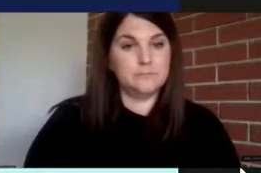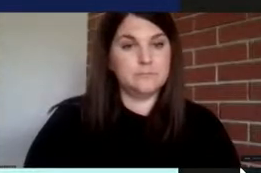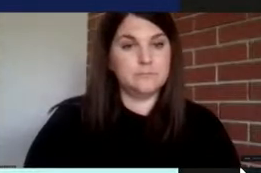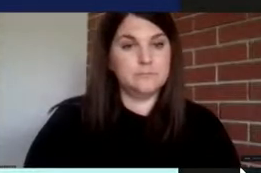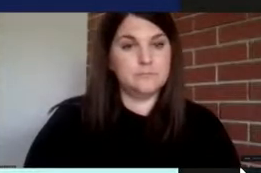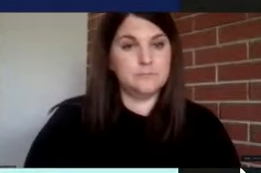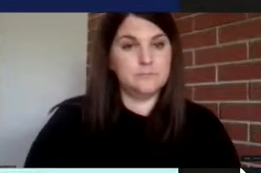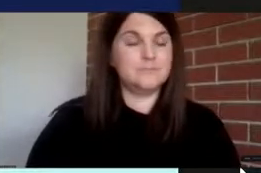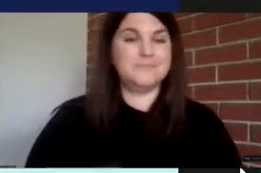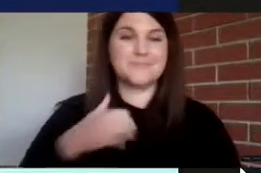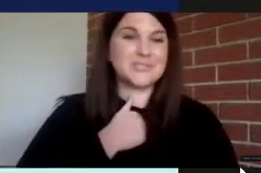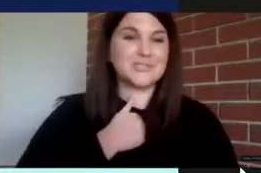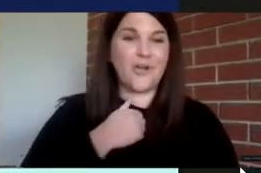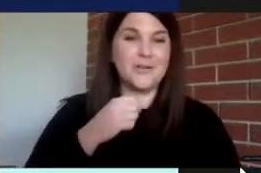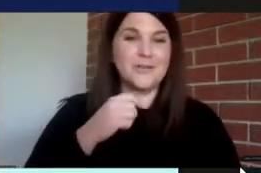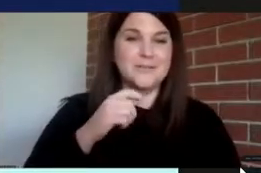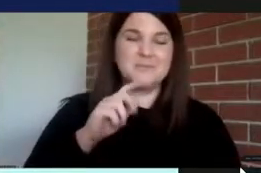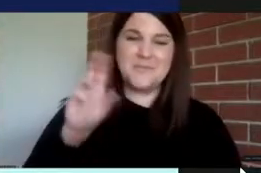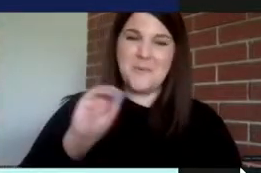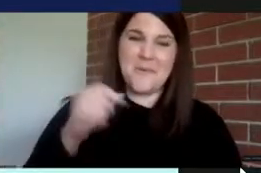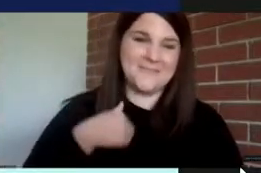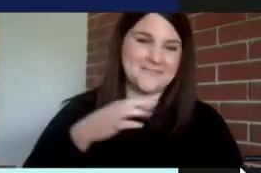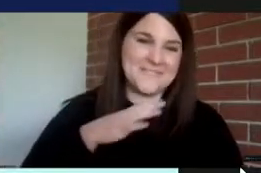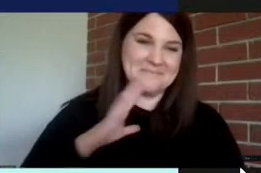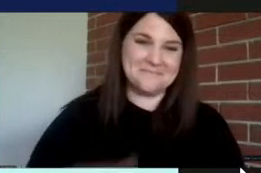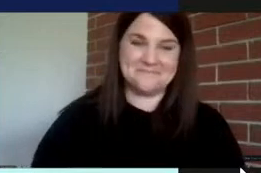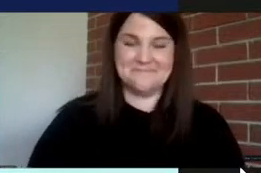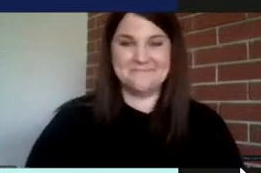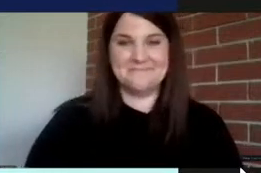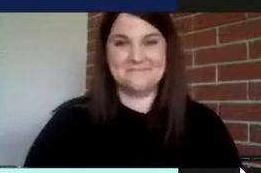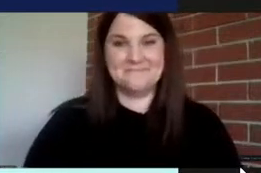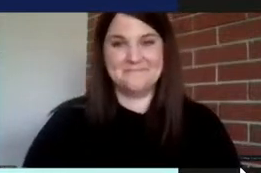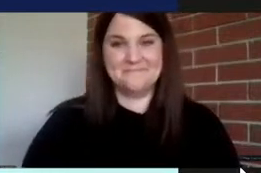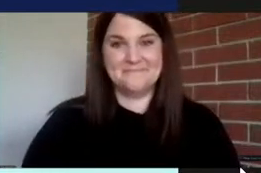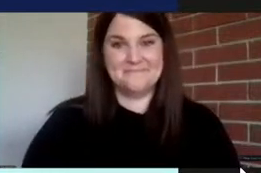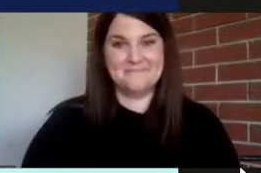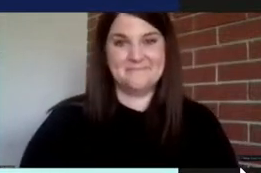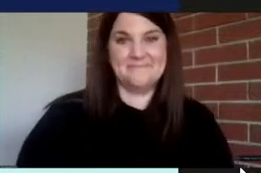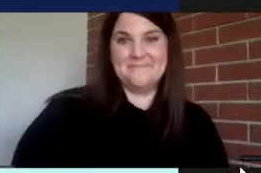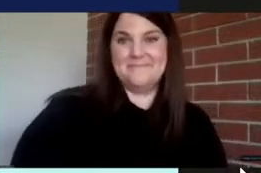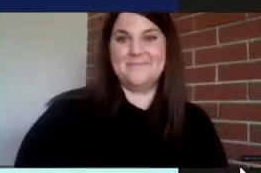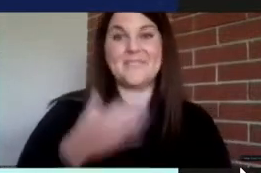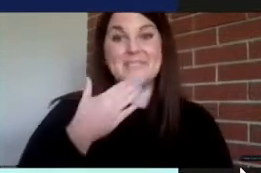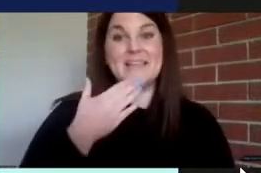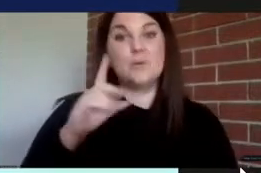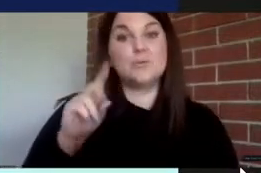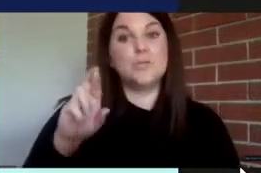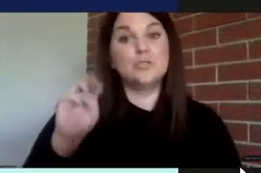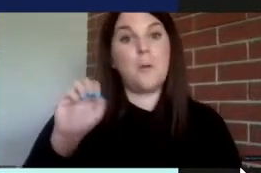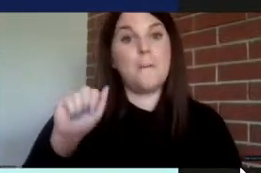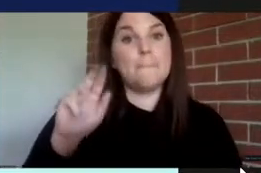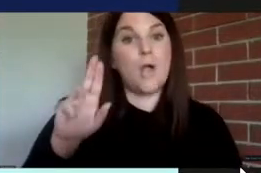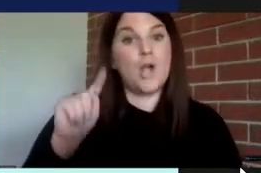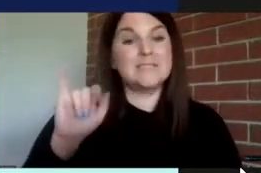Sorry, I couldn't get off of no, Madam Chair. Thank you so much. Dr. Martinez, please.